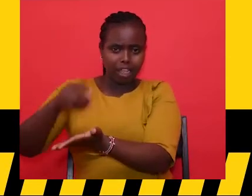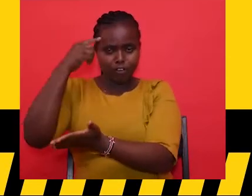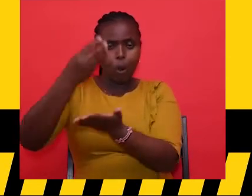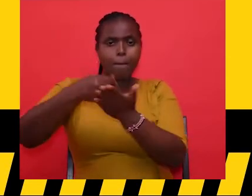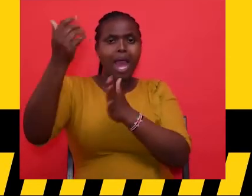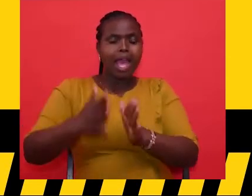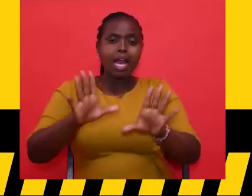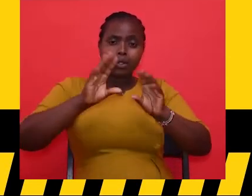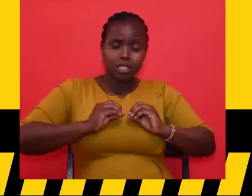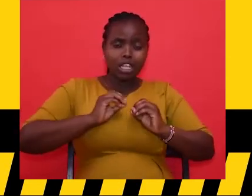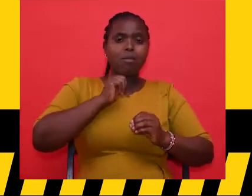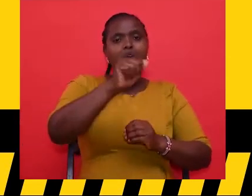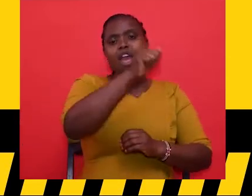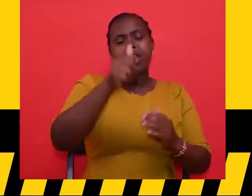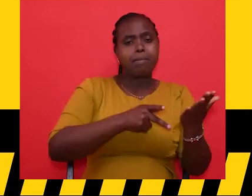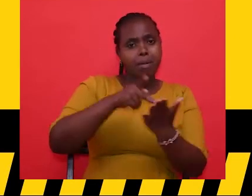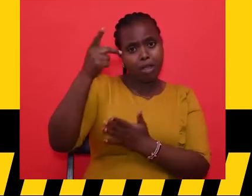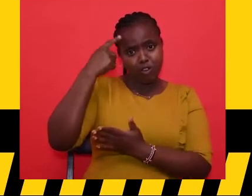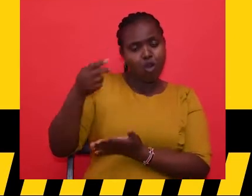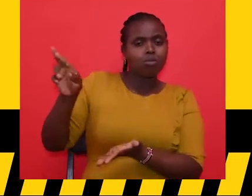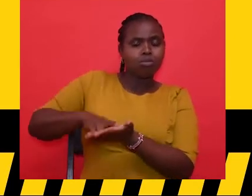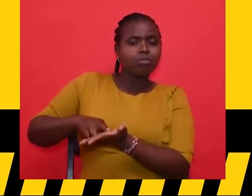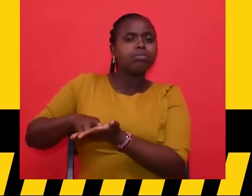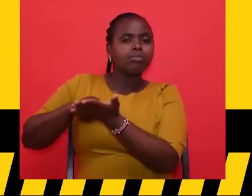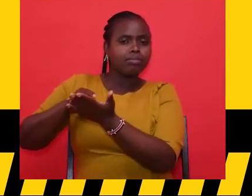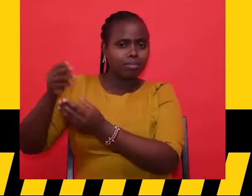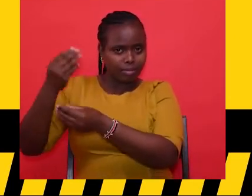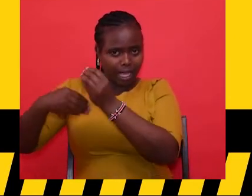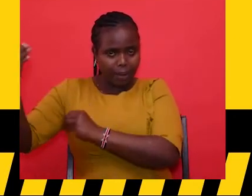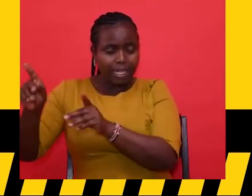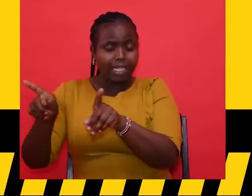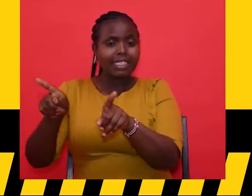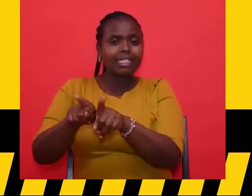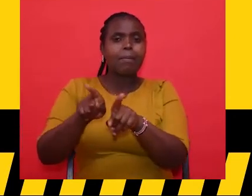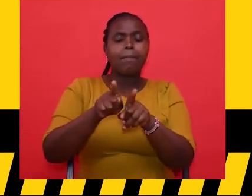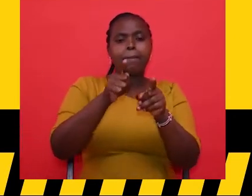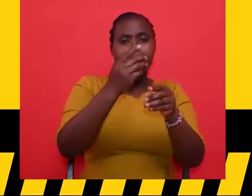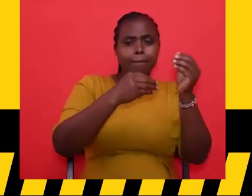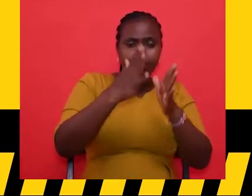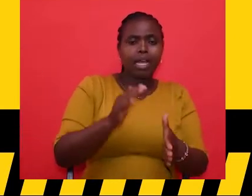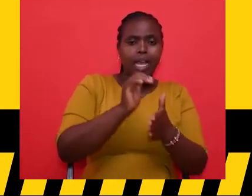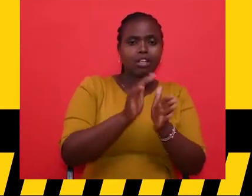payment will be made for resubmission. The client should submit the previous logbook during collection.